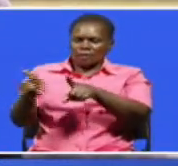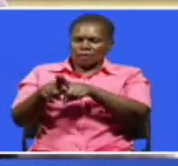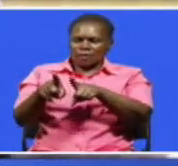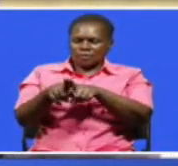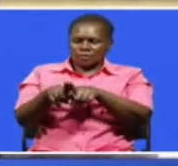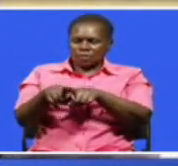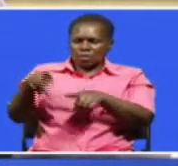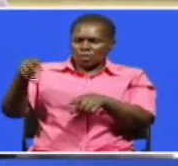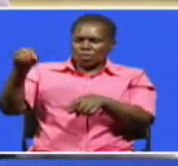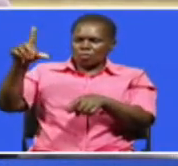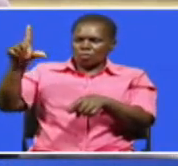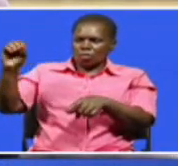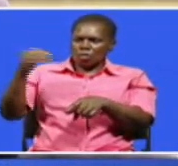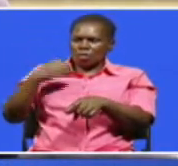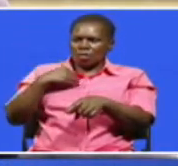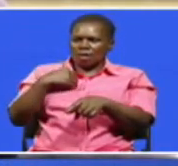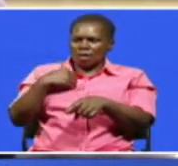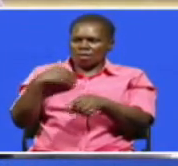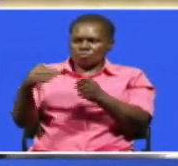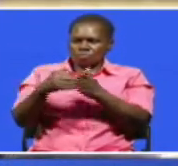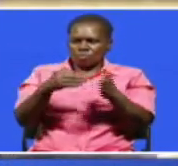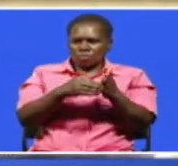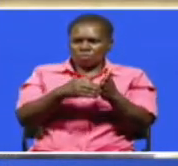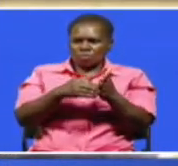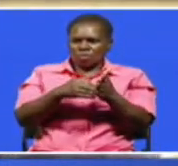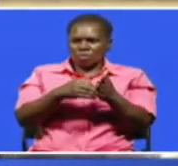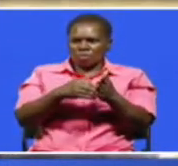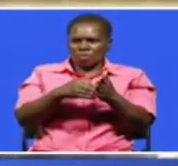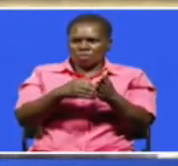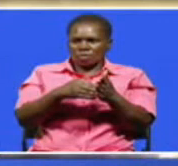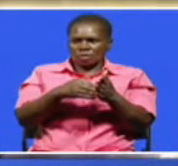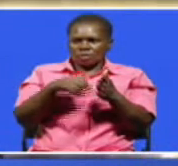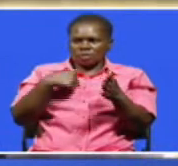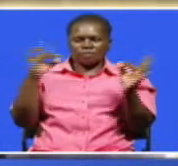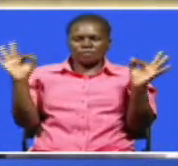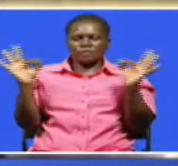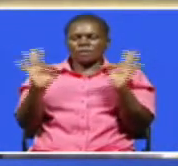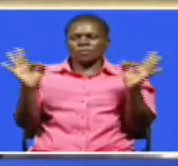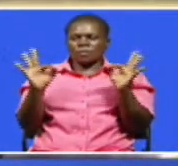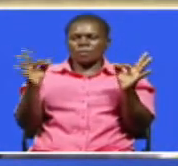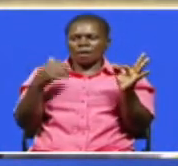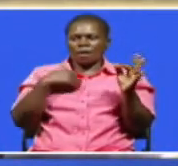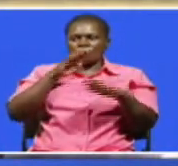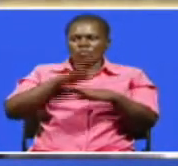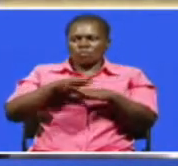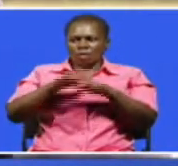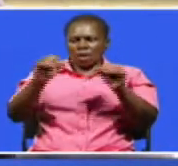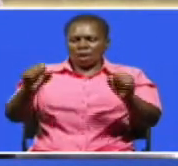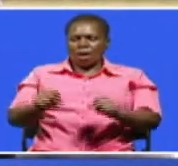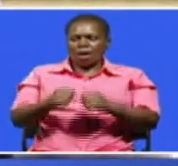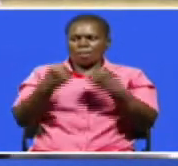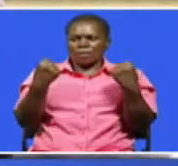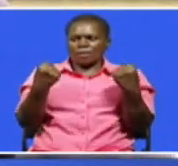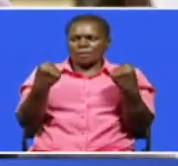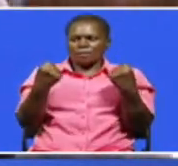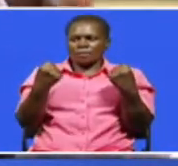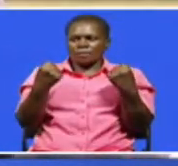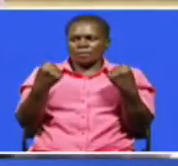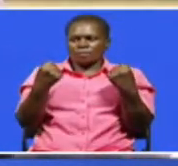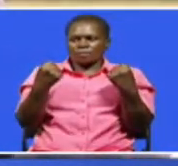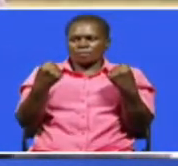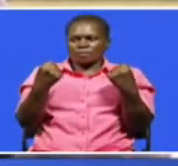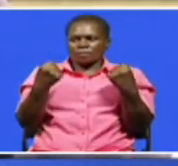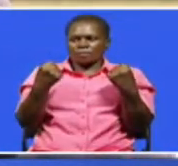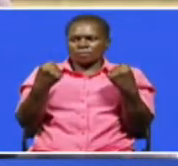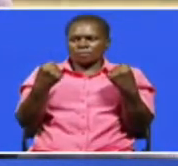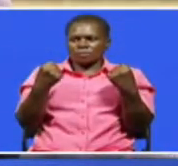And polo, like golf, has handicaps, so we're evenly matched. But we're very surprised at how good these South Africans are playing what